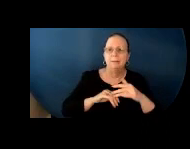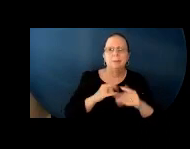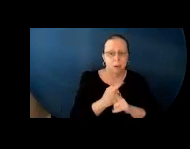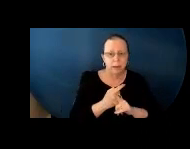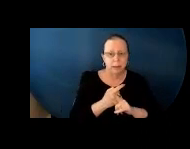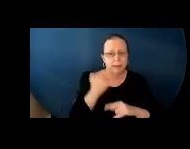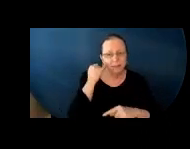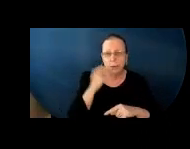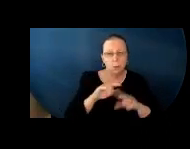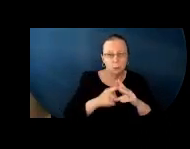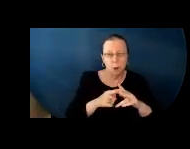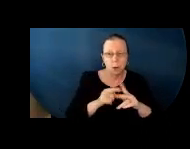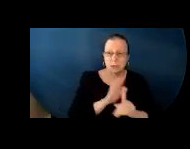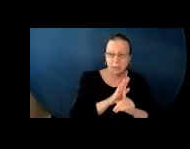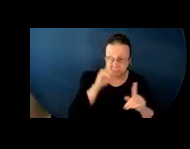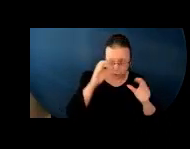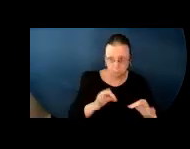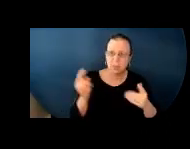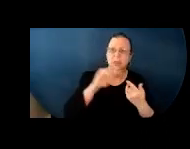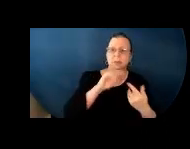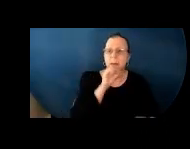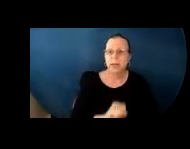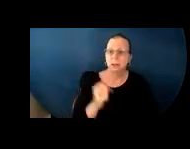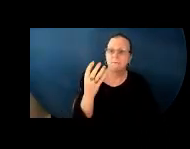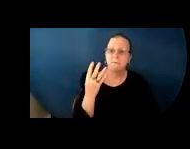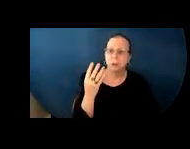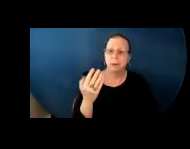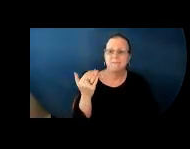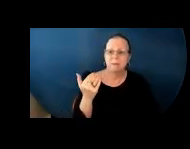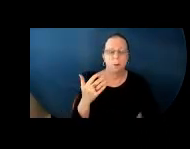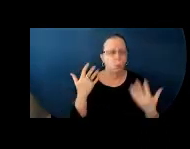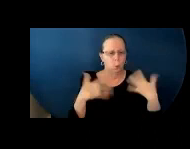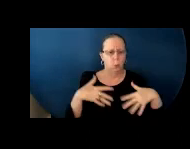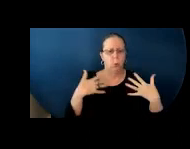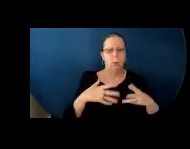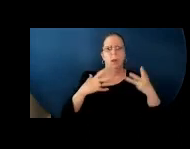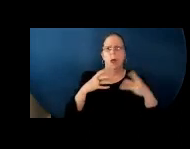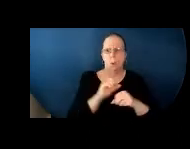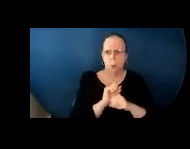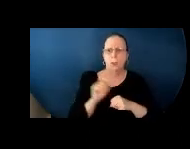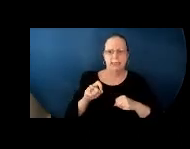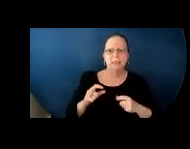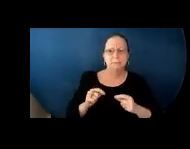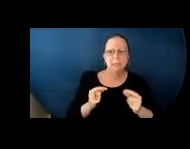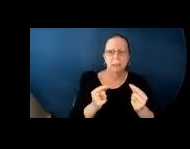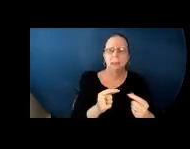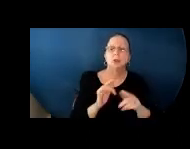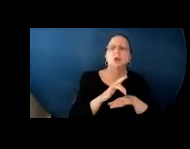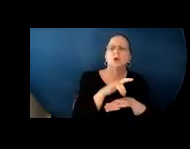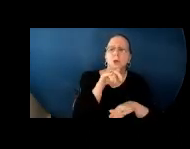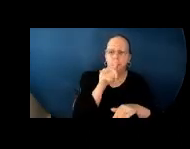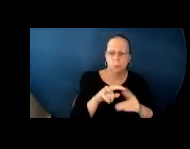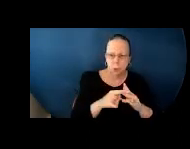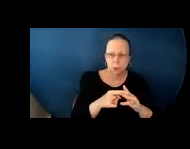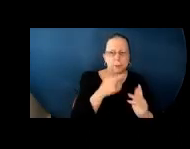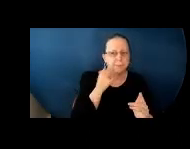if you don't start self-determination until you're 14 or 15, there's a lot of work to do, right? So the earlier you start, the better. Now we can get